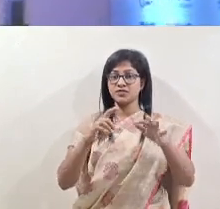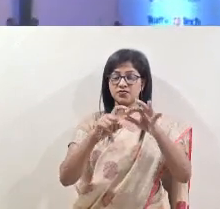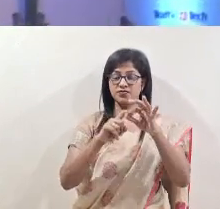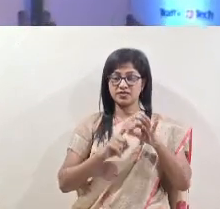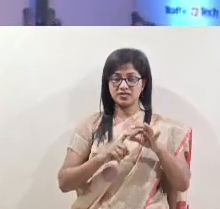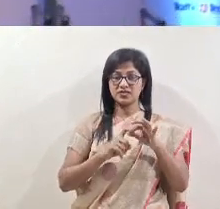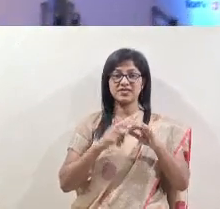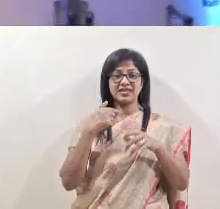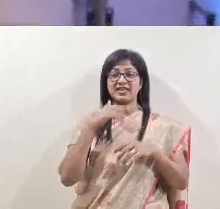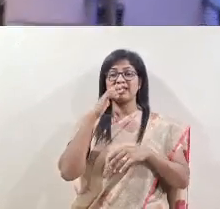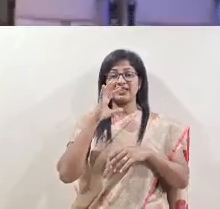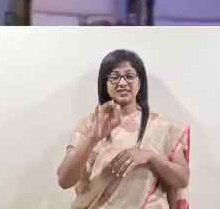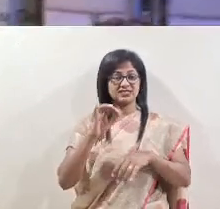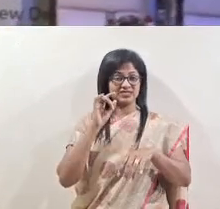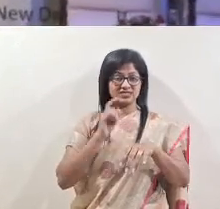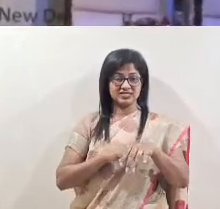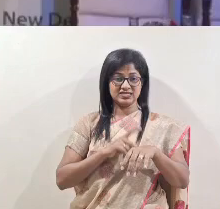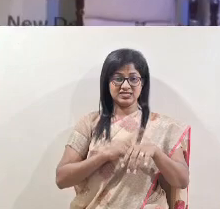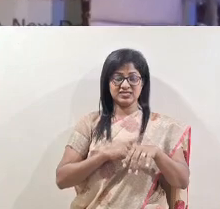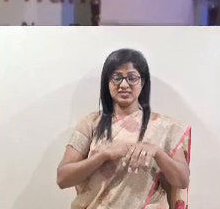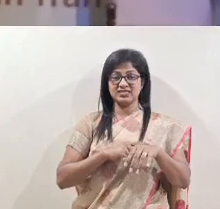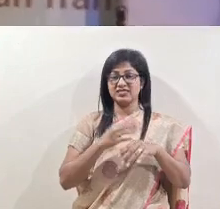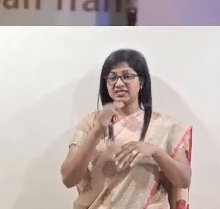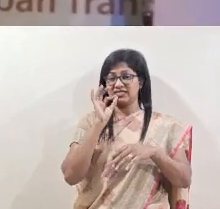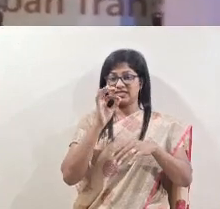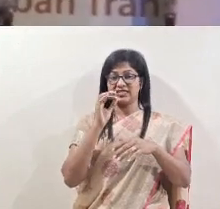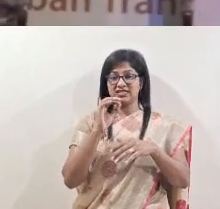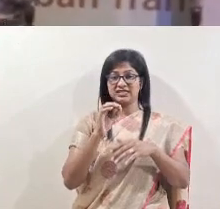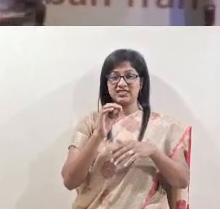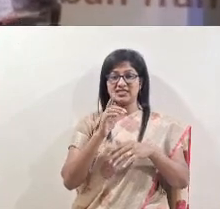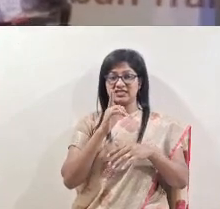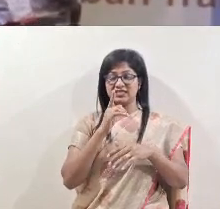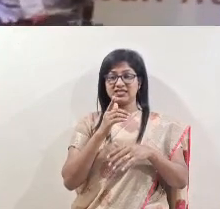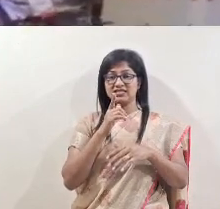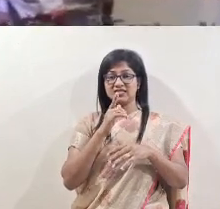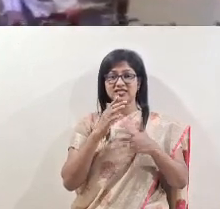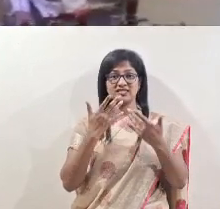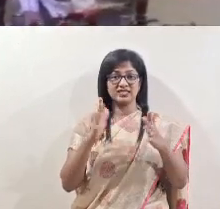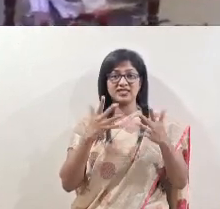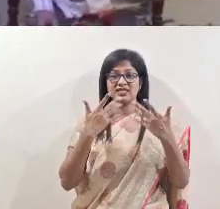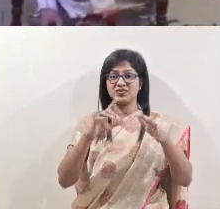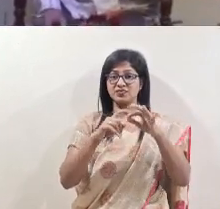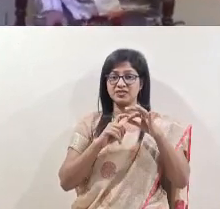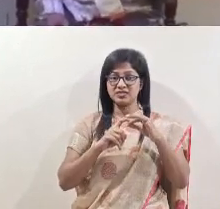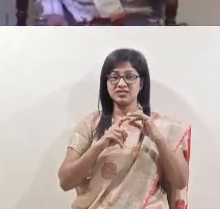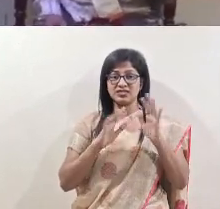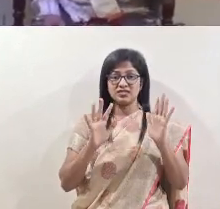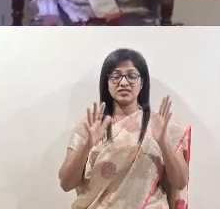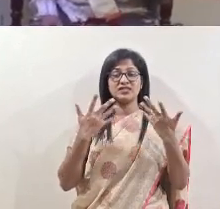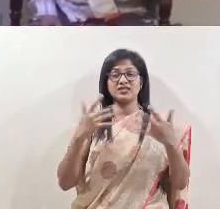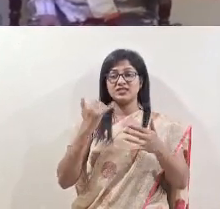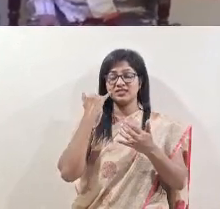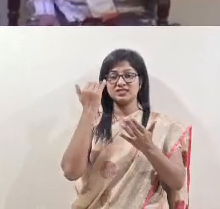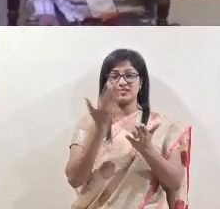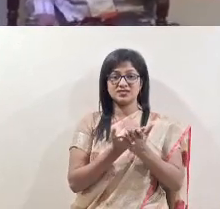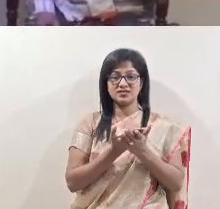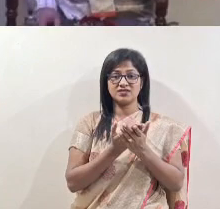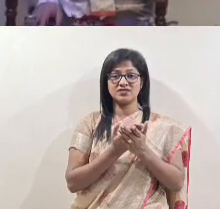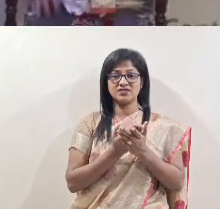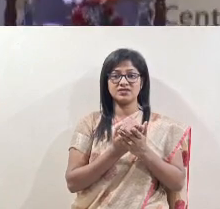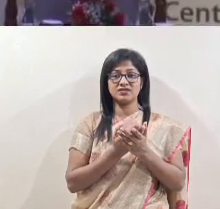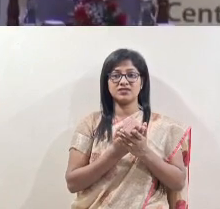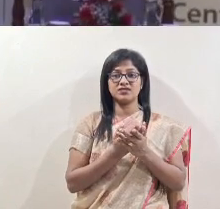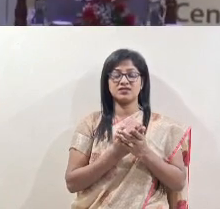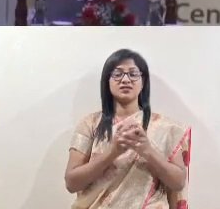actually into the T session right now. So any query, any question, or any suggestion? So I